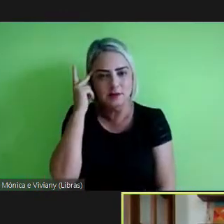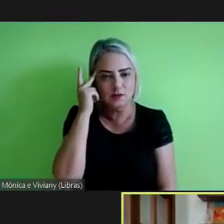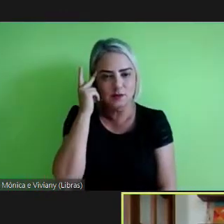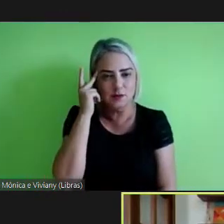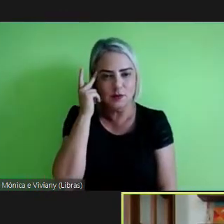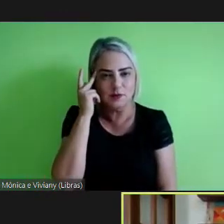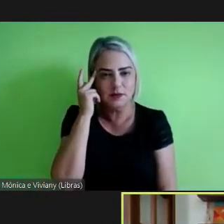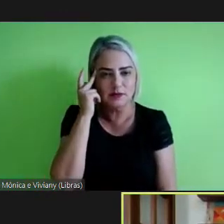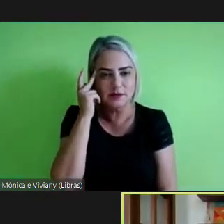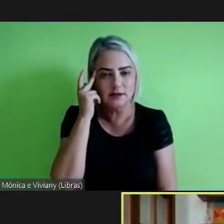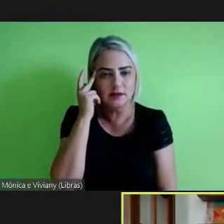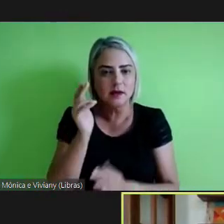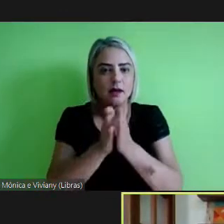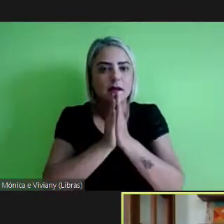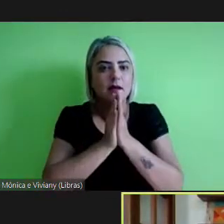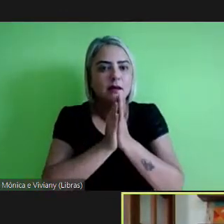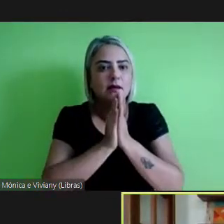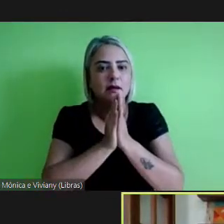So people,